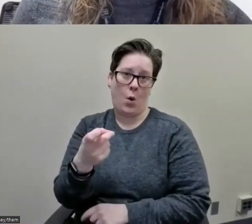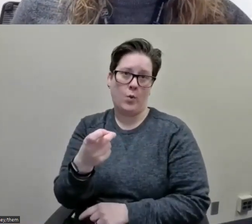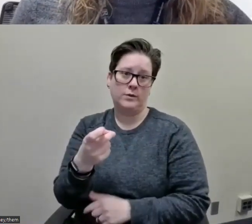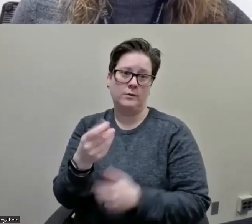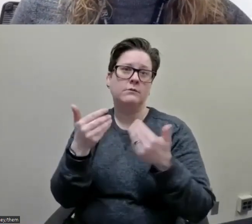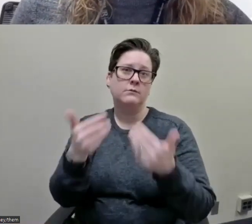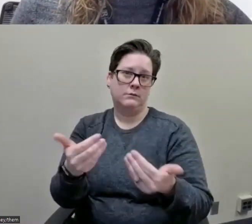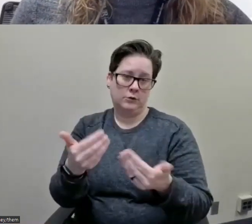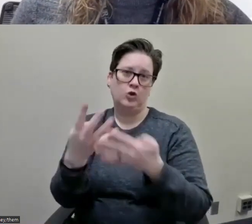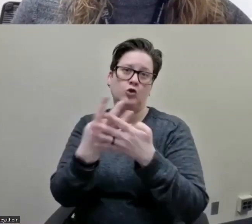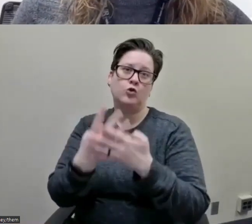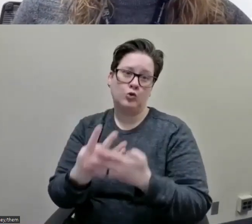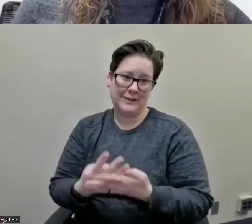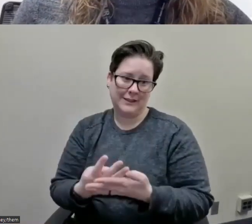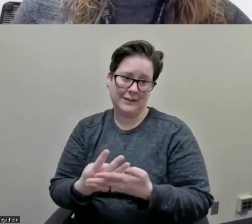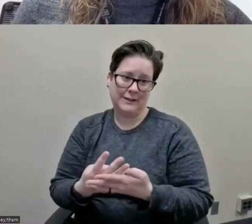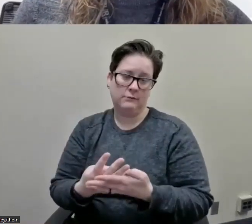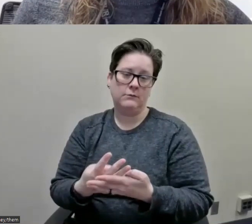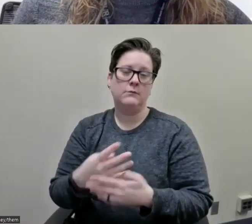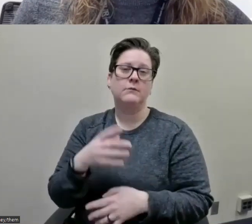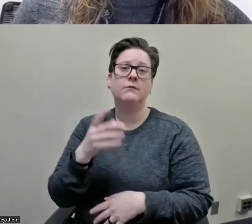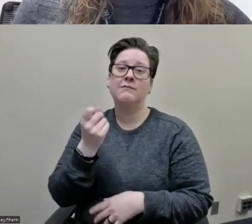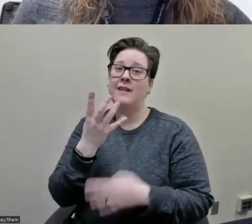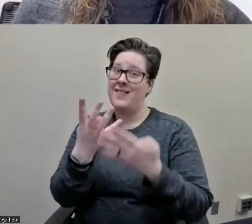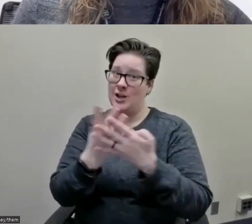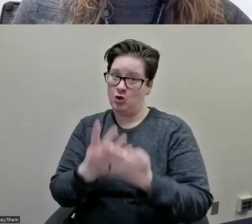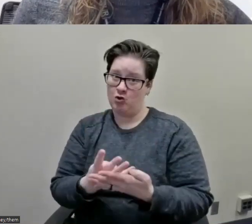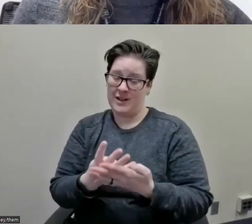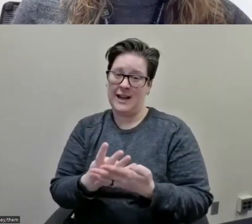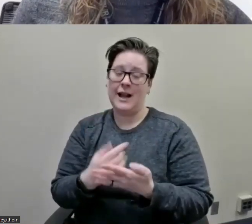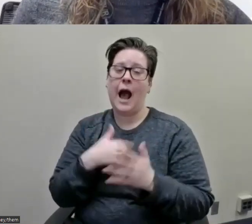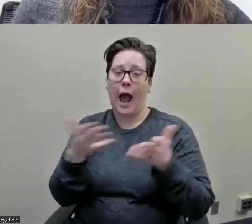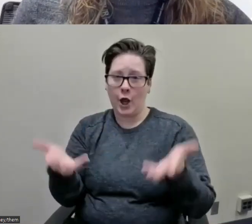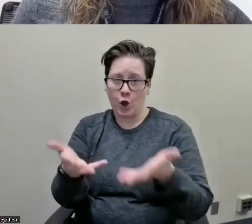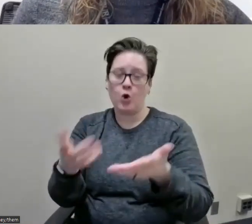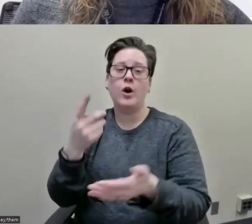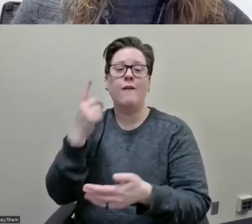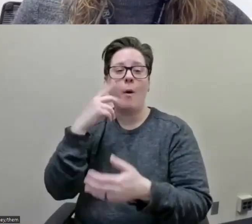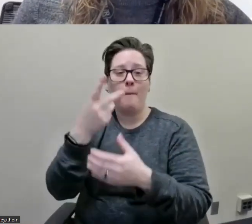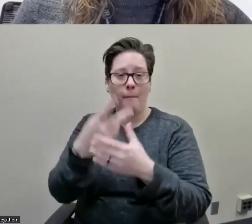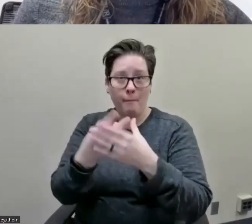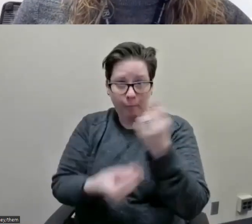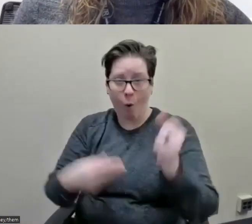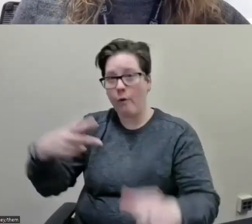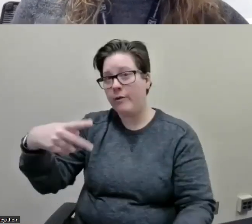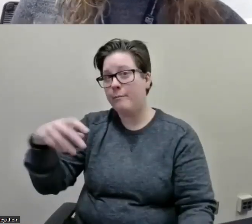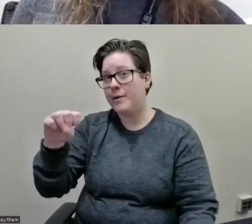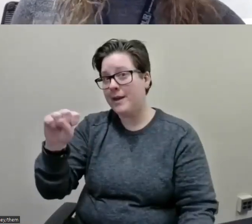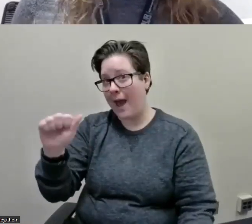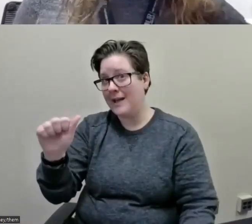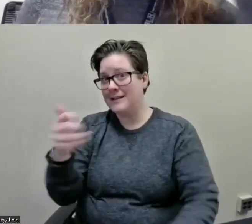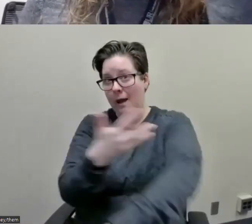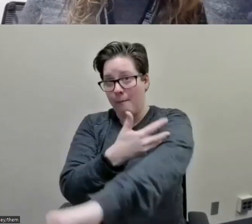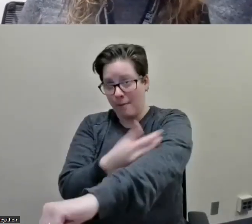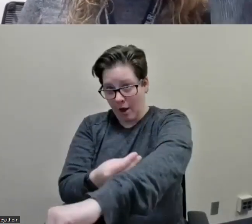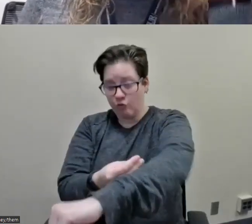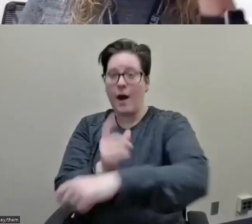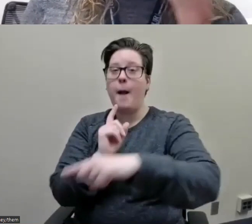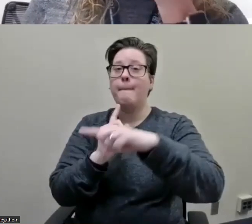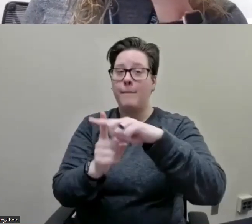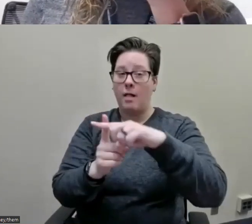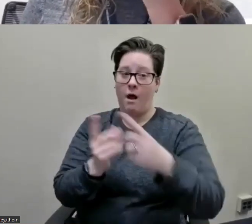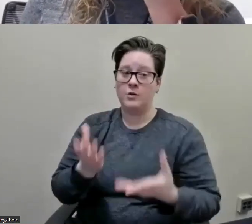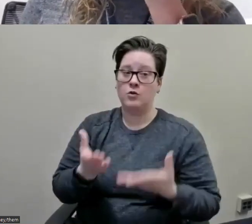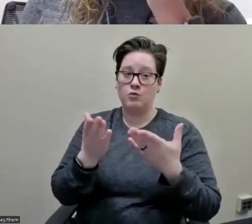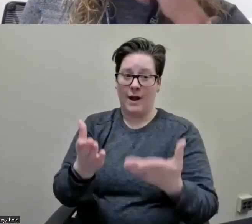prostate cancer screening. And that screening, I urge you to have both a prostate specific antigen, so the blood draw, but the recommendations